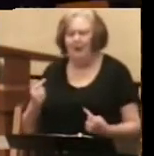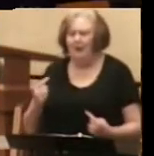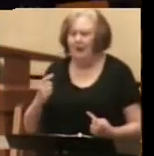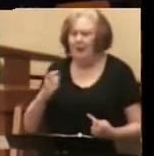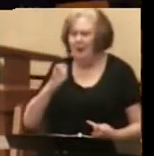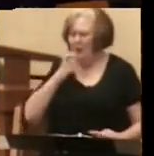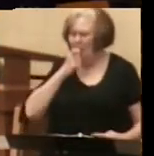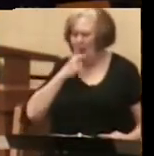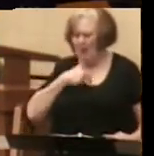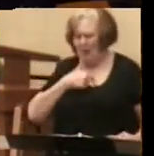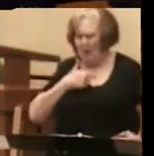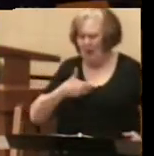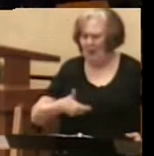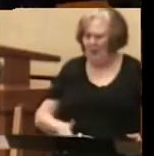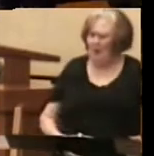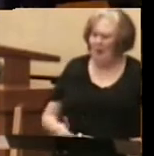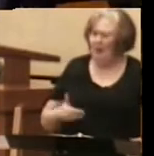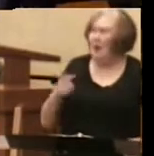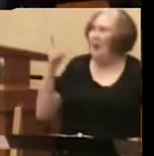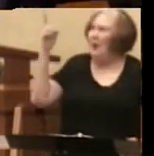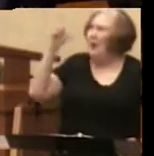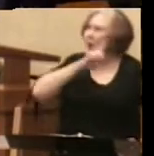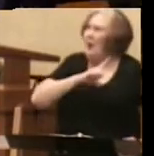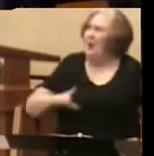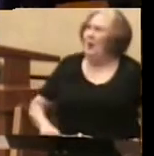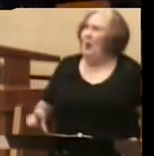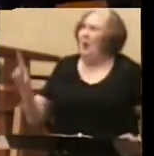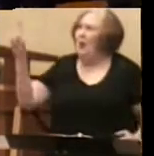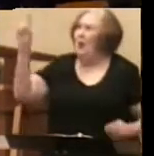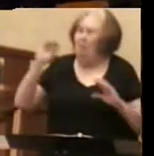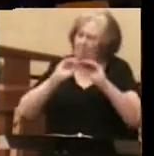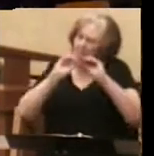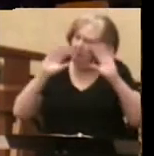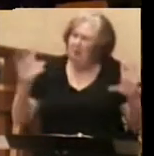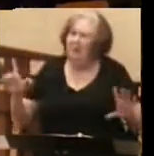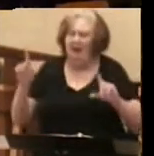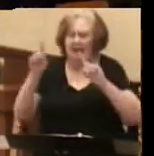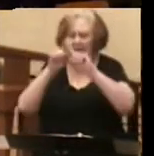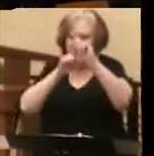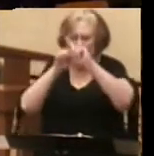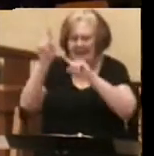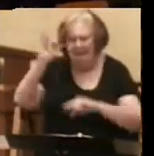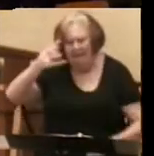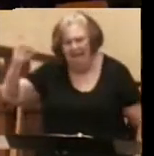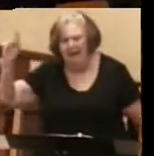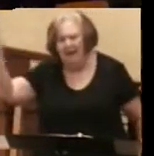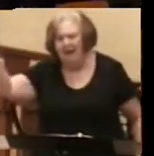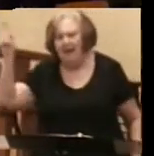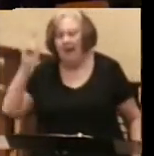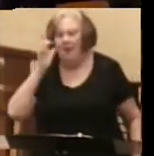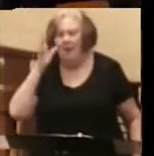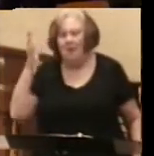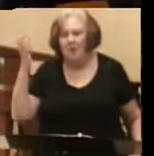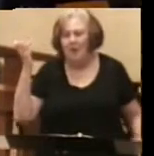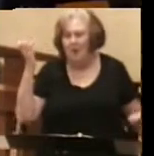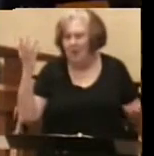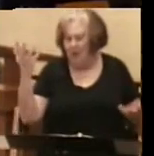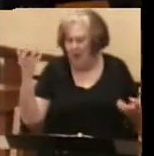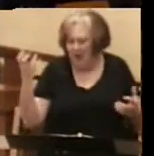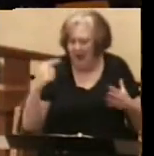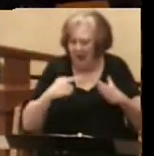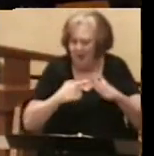I that the bright and morning star would choose to light the